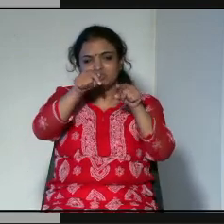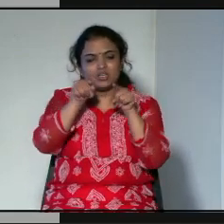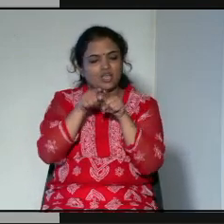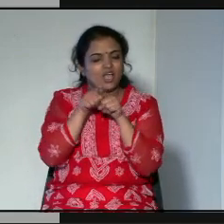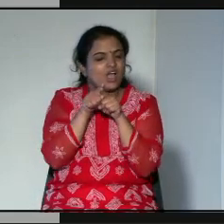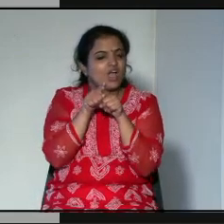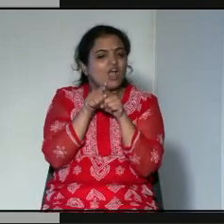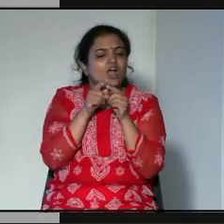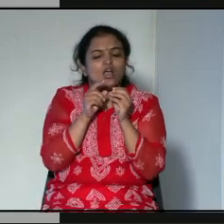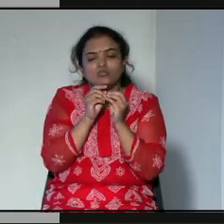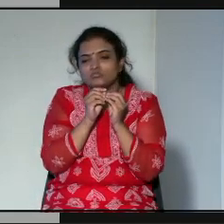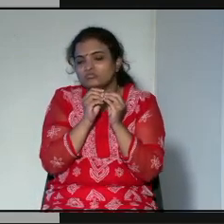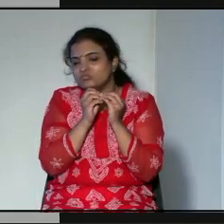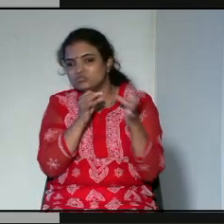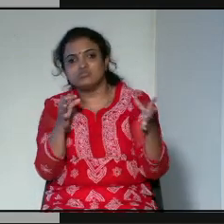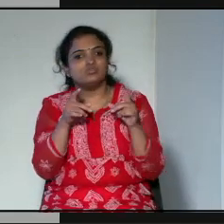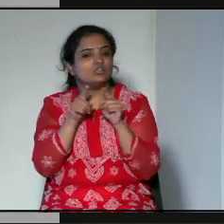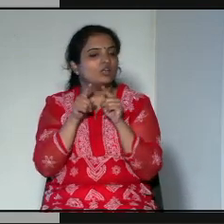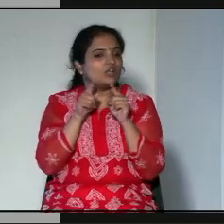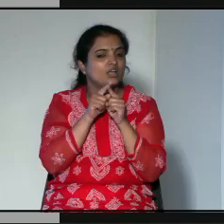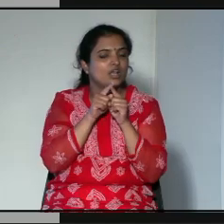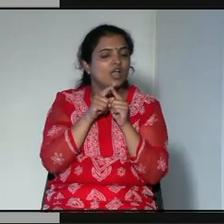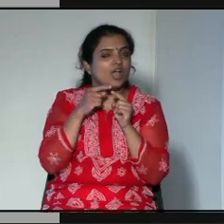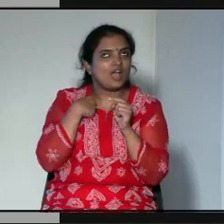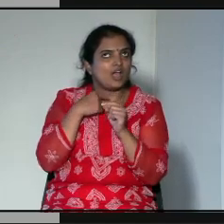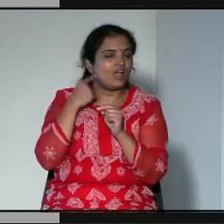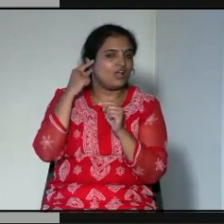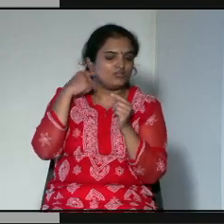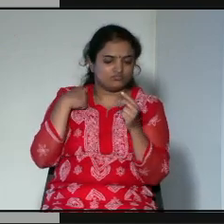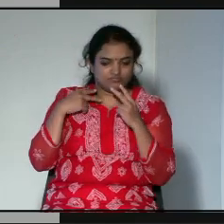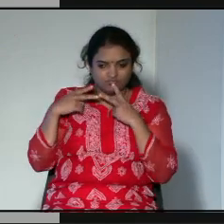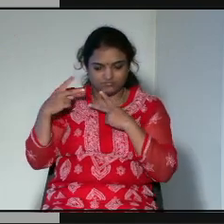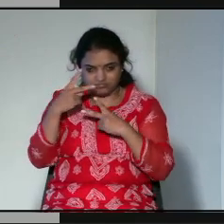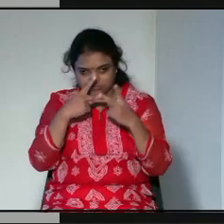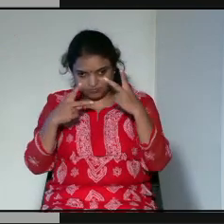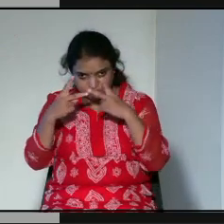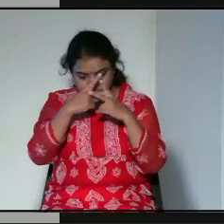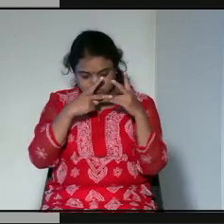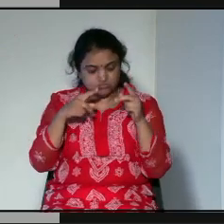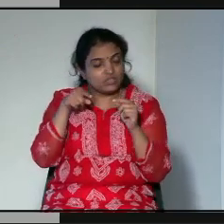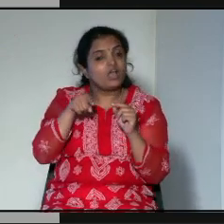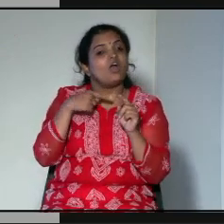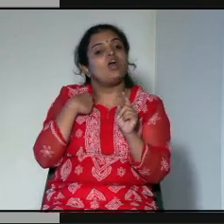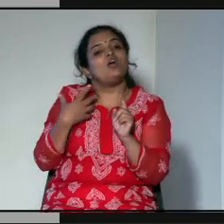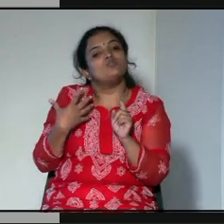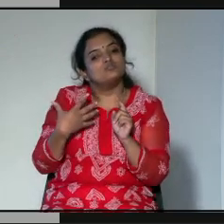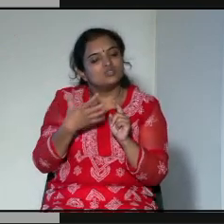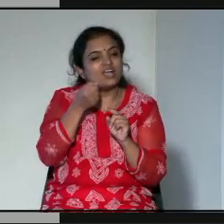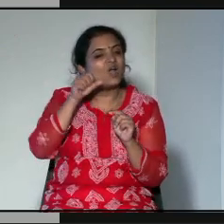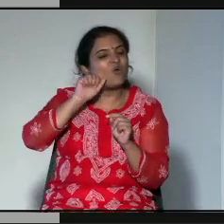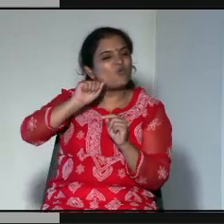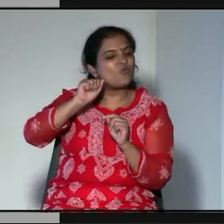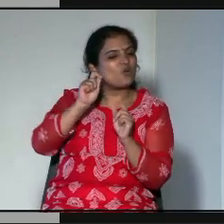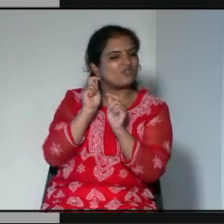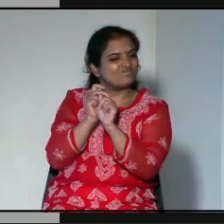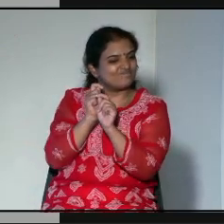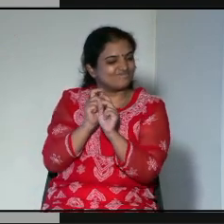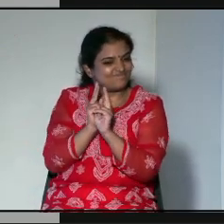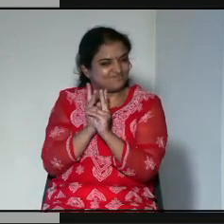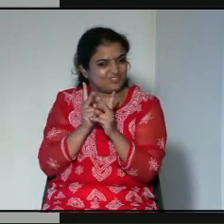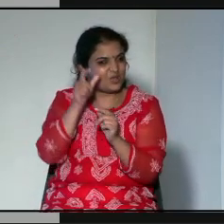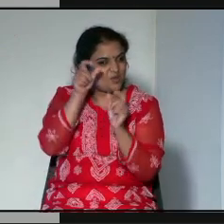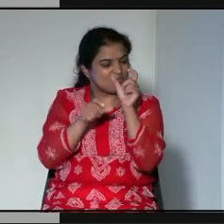Parganas. It is here that she discovered her core community of folk artisans of a connected